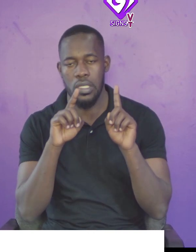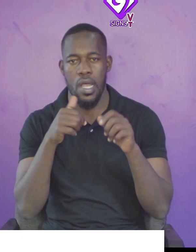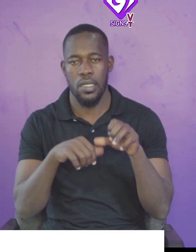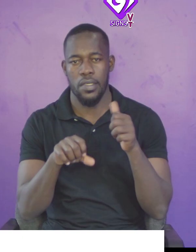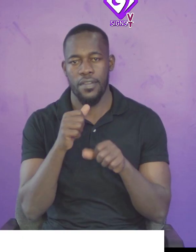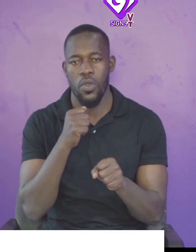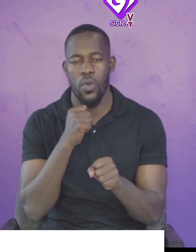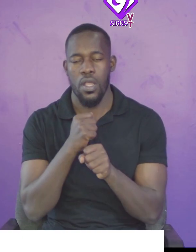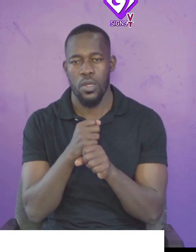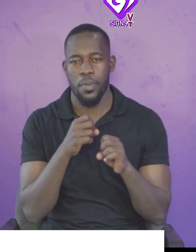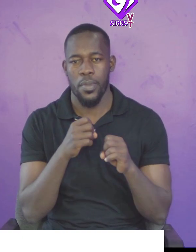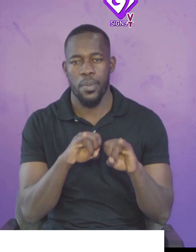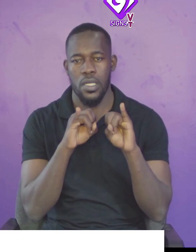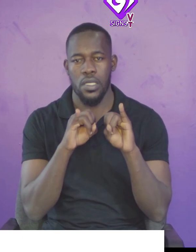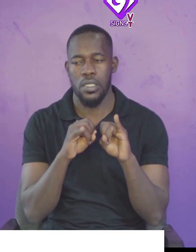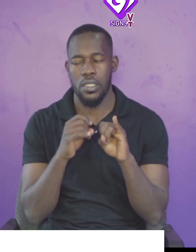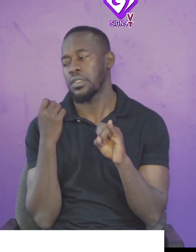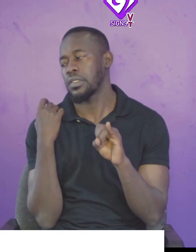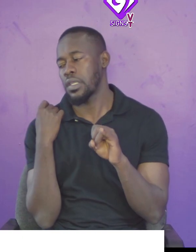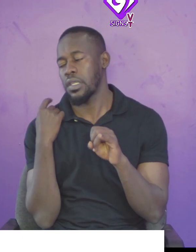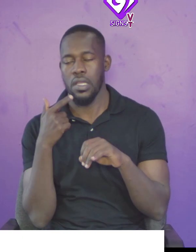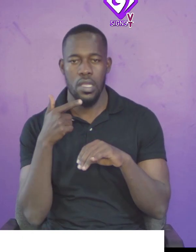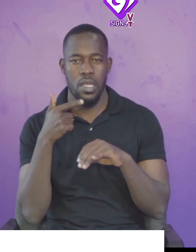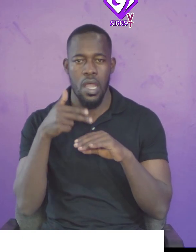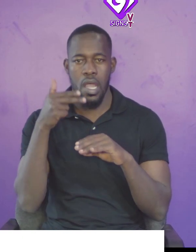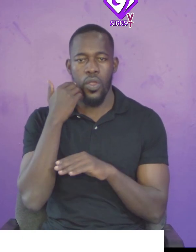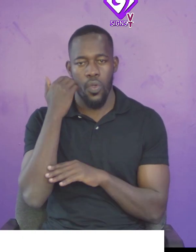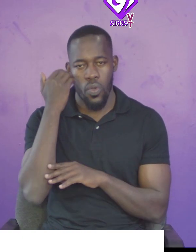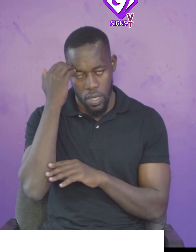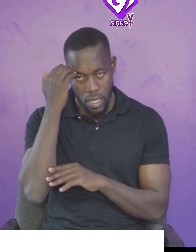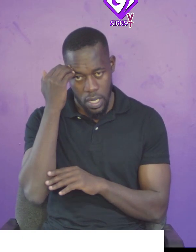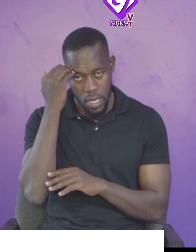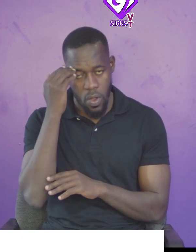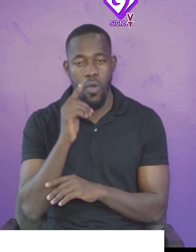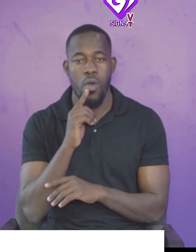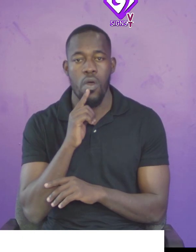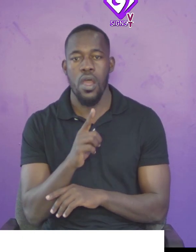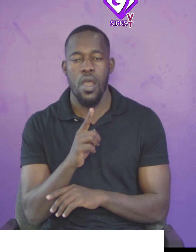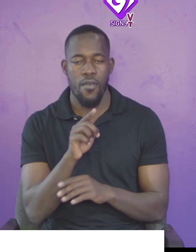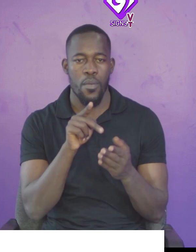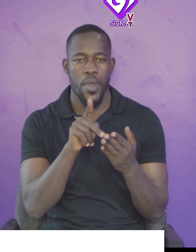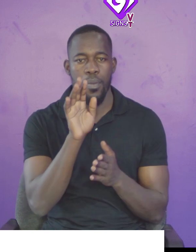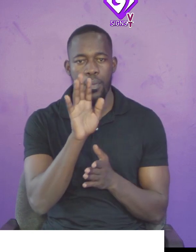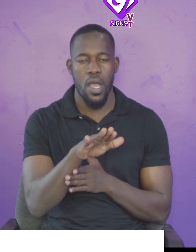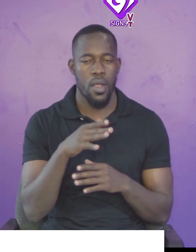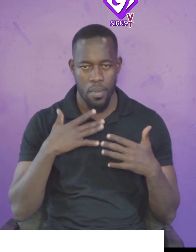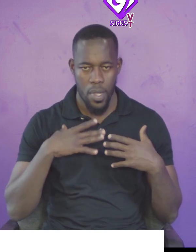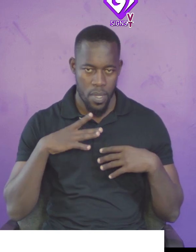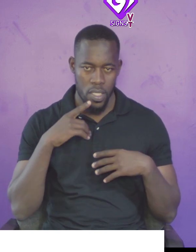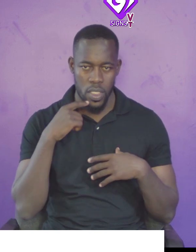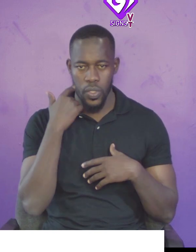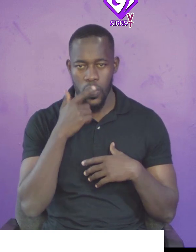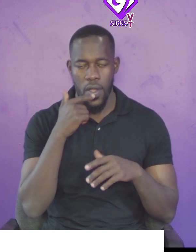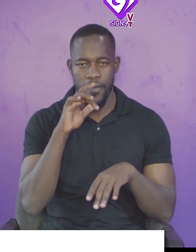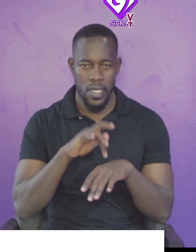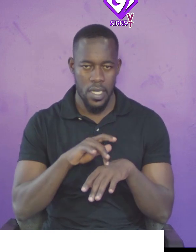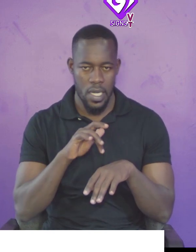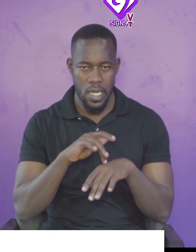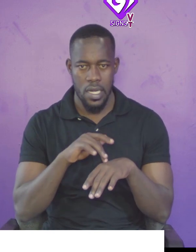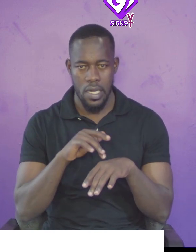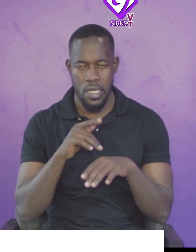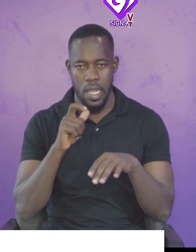a recent High Court ruling concerning compensation for victims of protest-related violence.